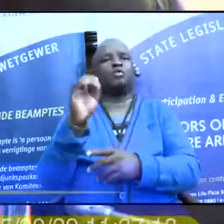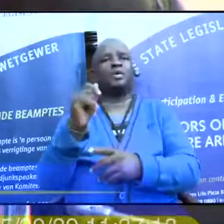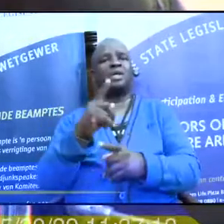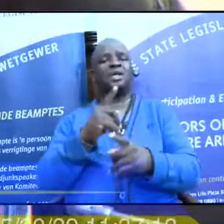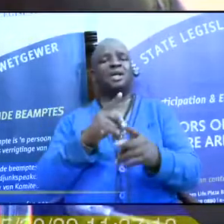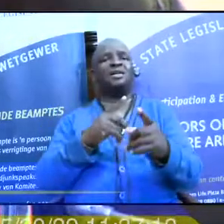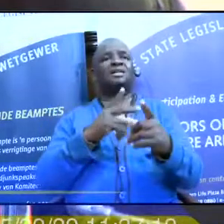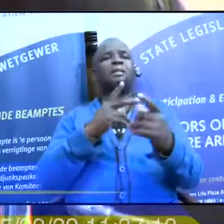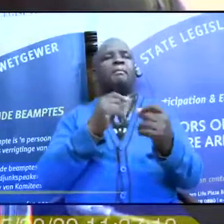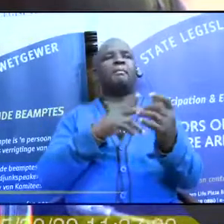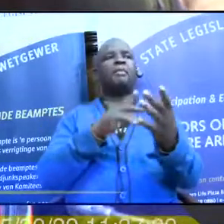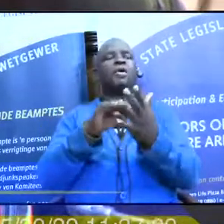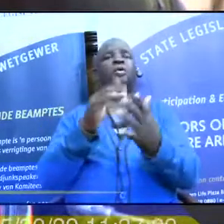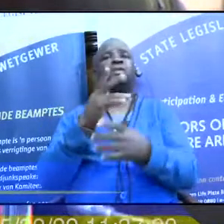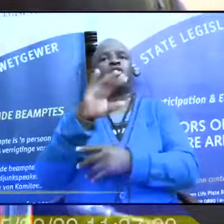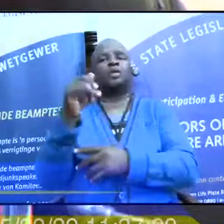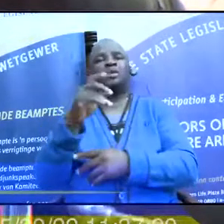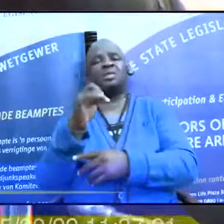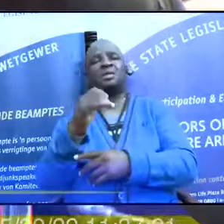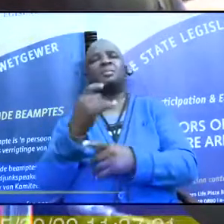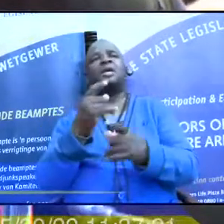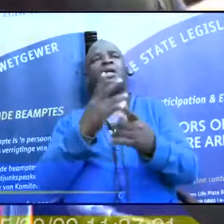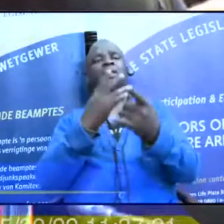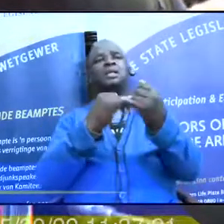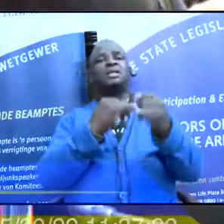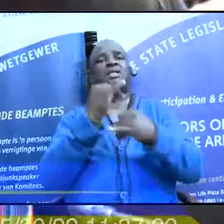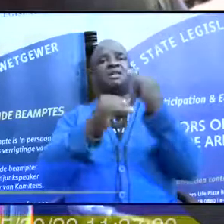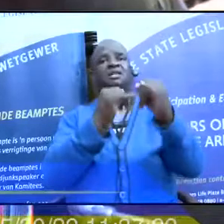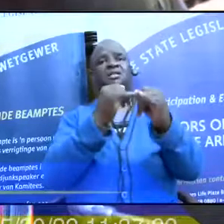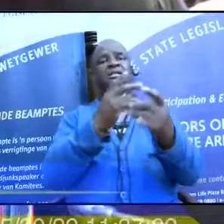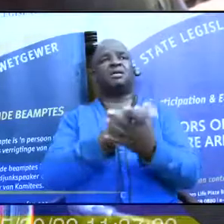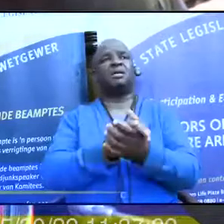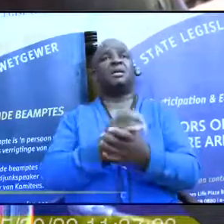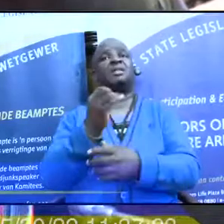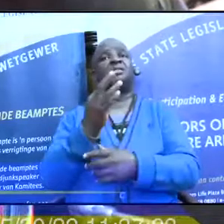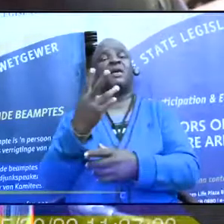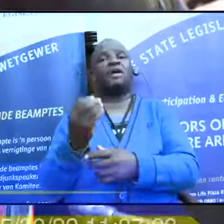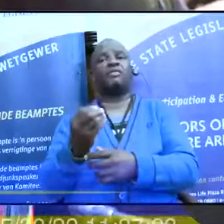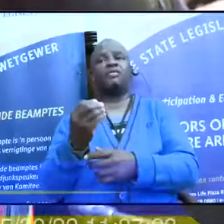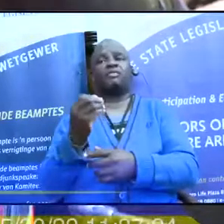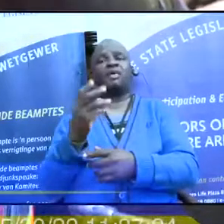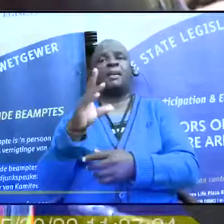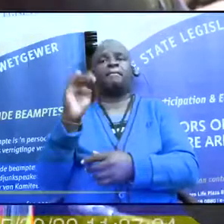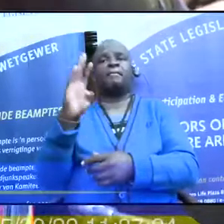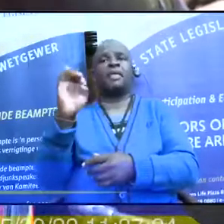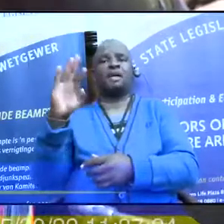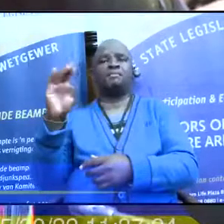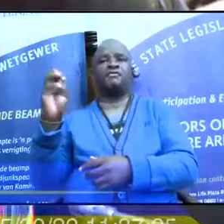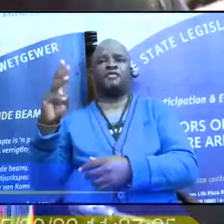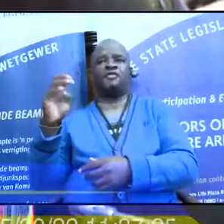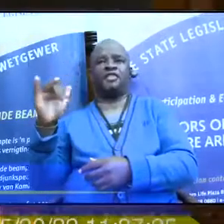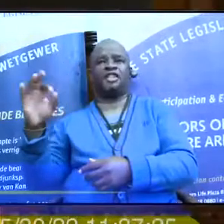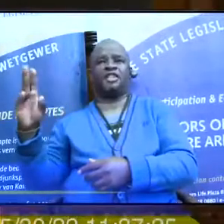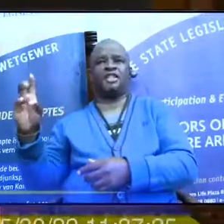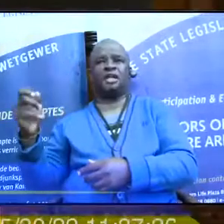way to johannesburg international customs board and if we have a brownfish or customs dryport i can't see why we